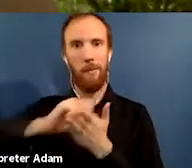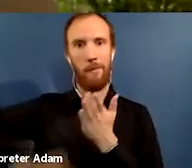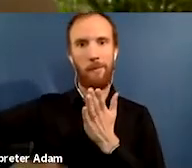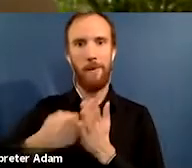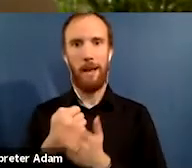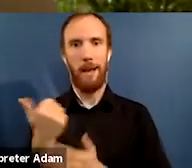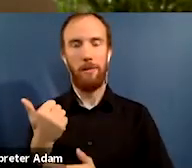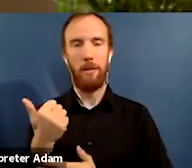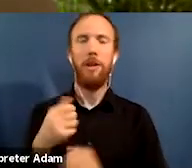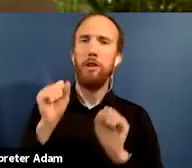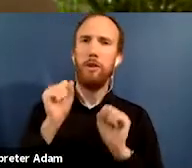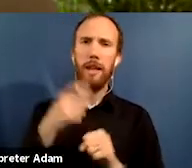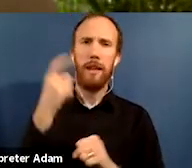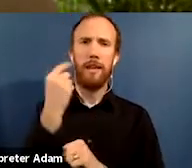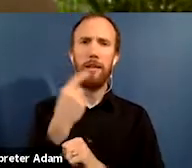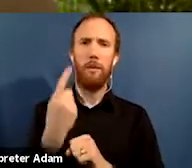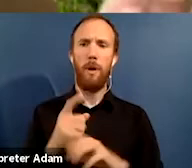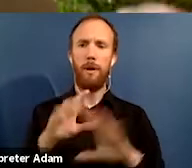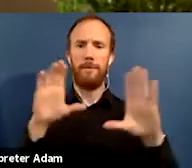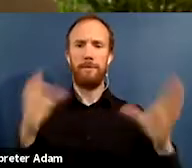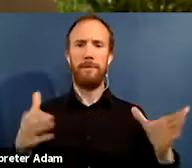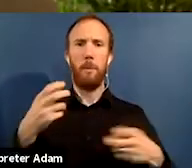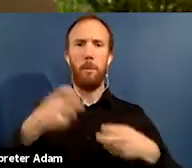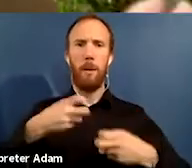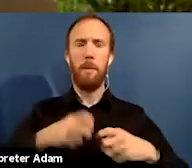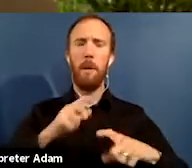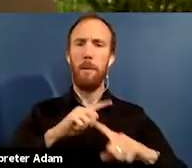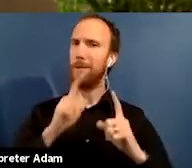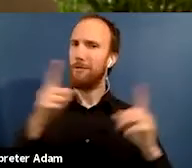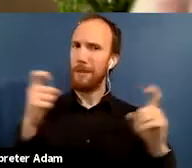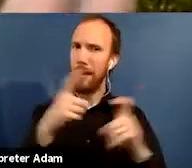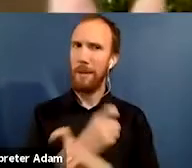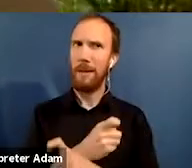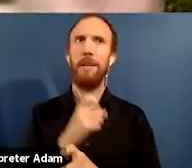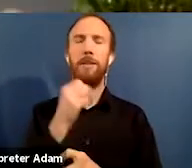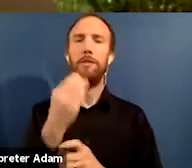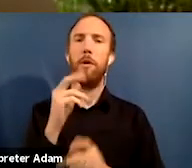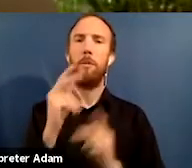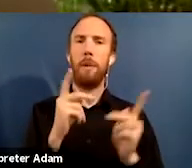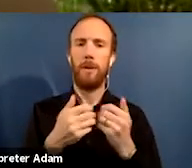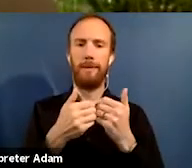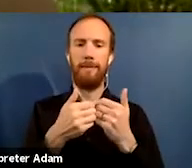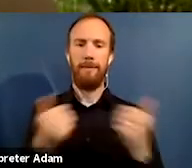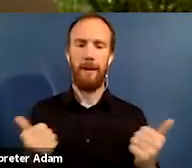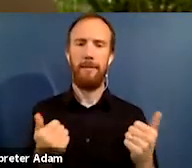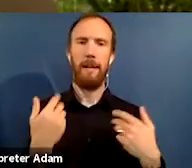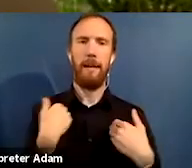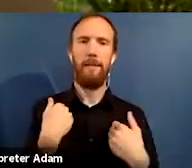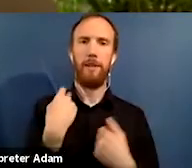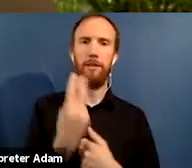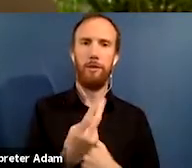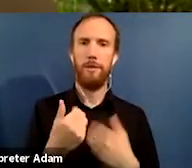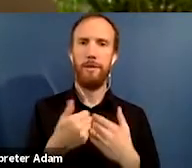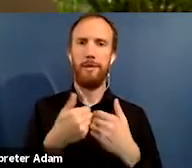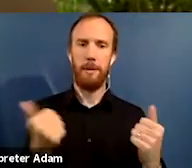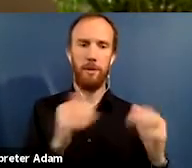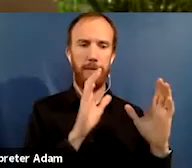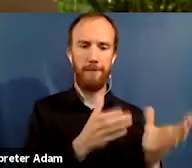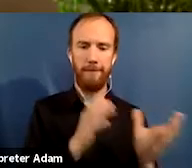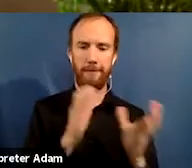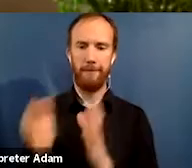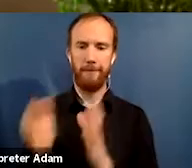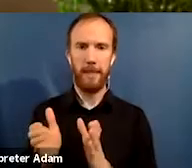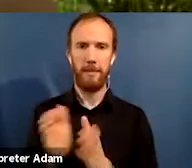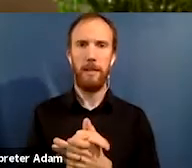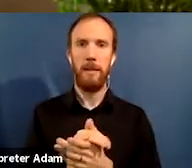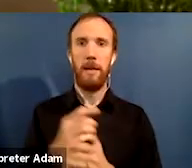shot problem, but given their complexity, people have often been thinking about them as like, two separate phases, right? And me and